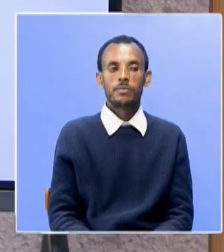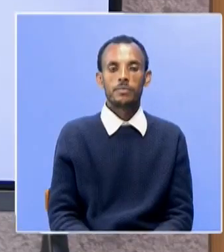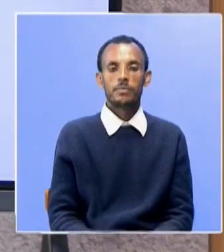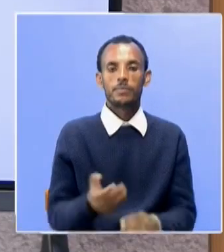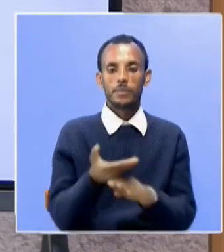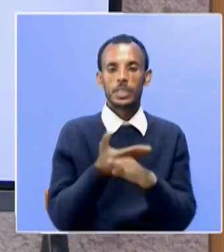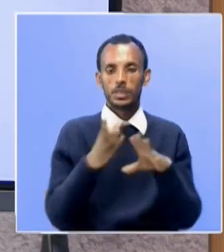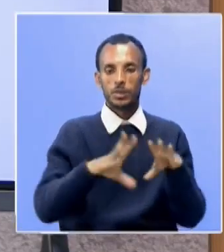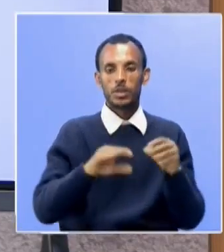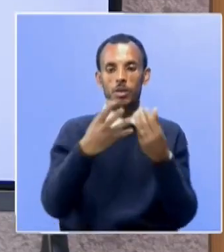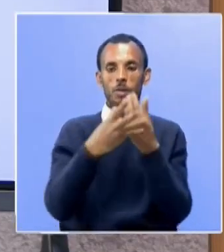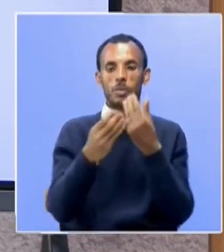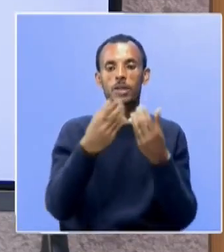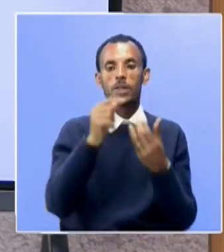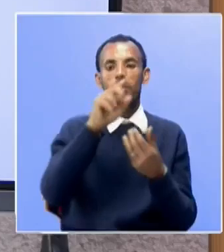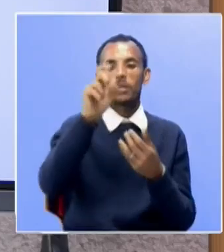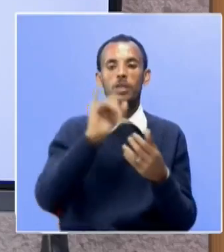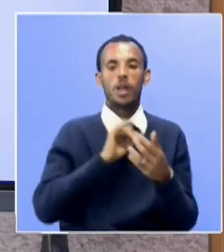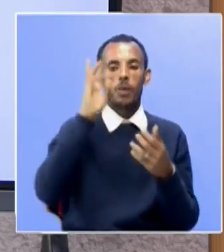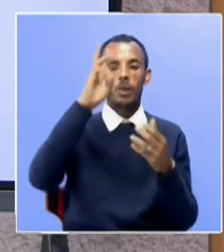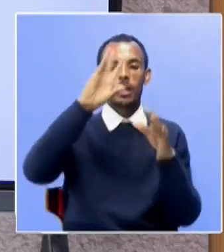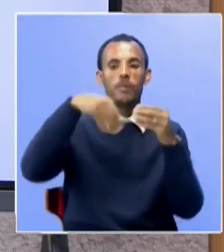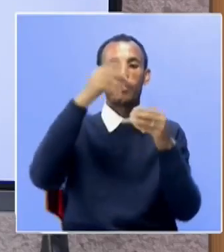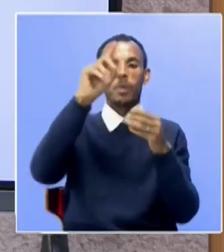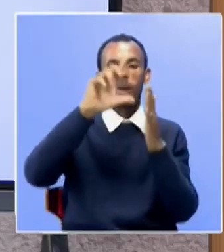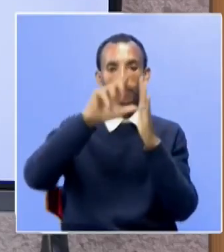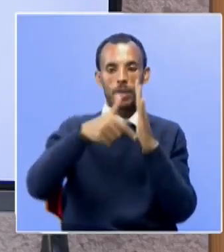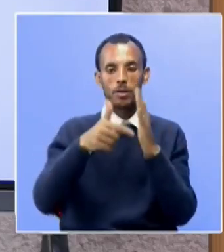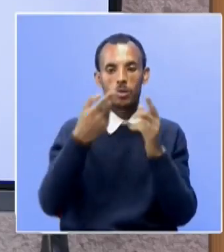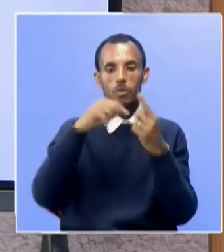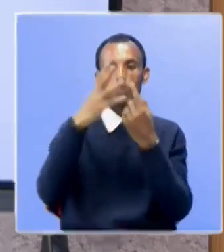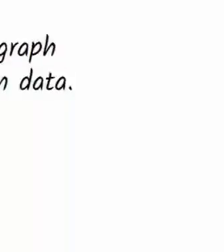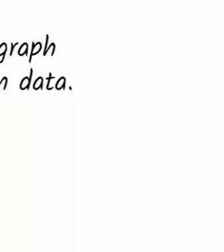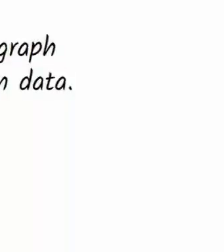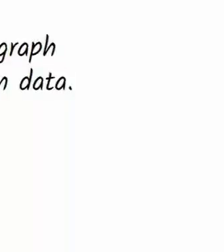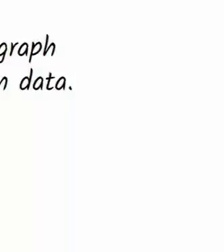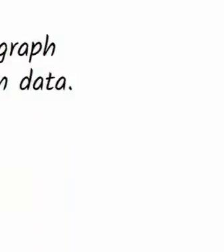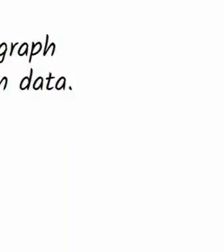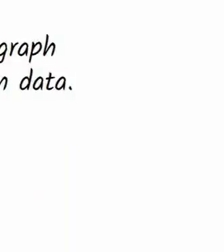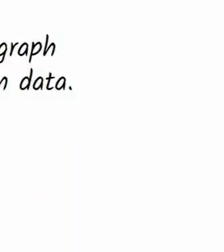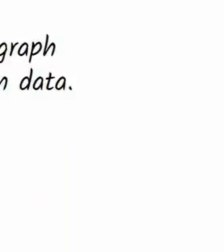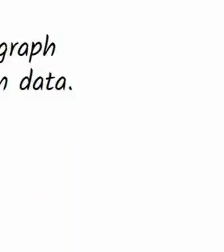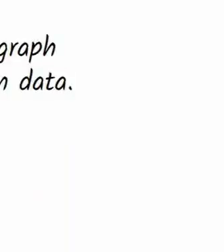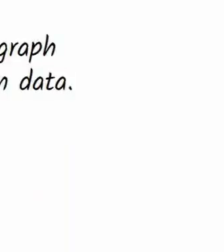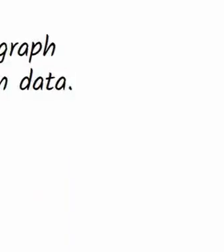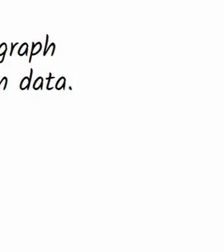Please students, copy the question. I'll give you 1 minute to copy the question.